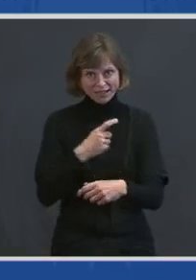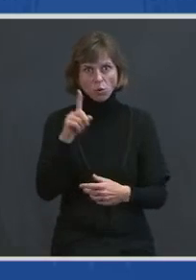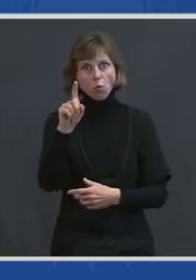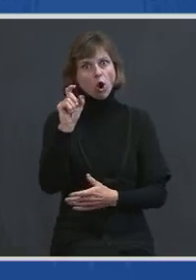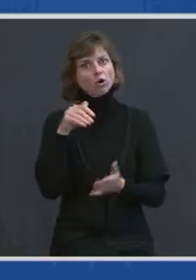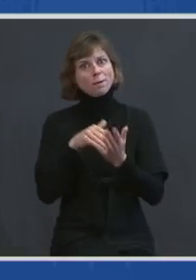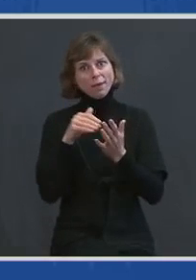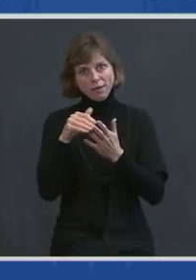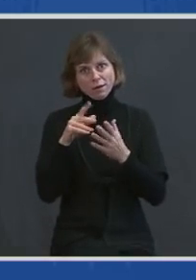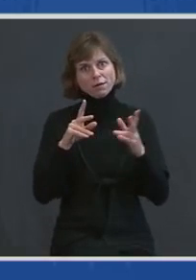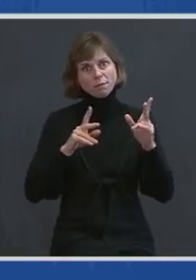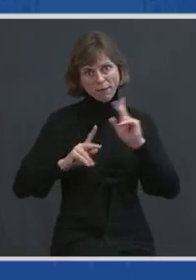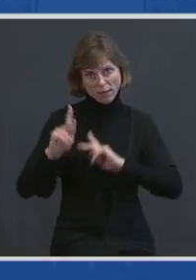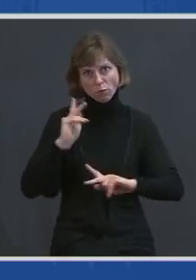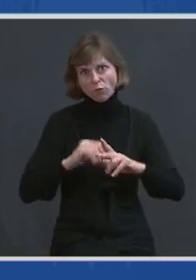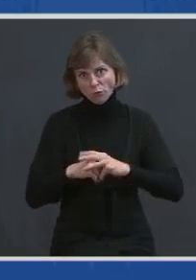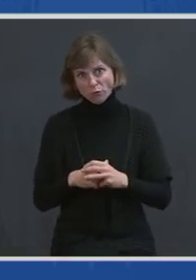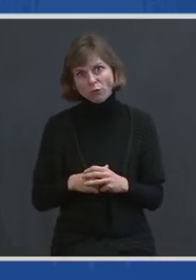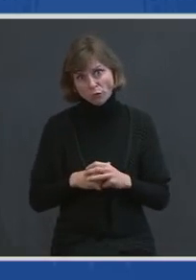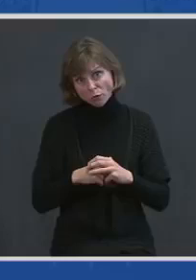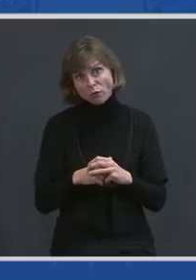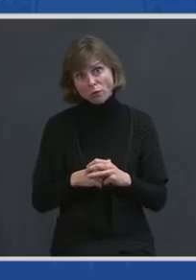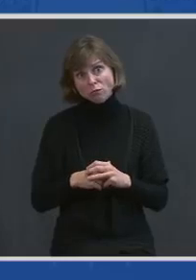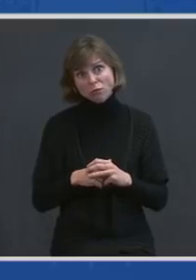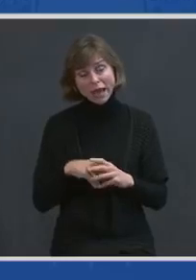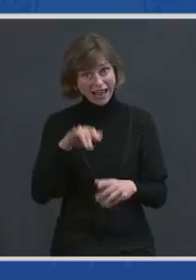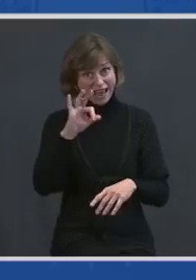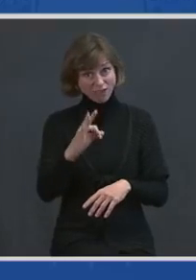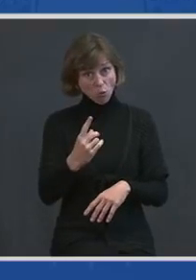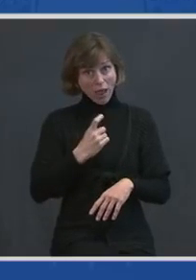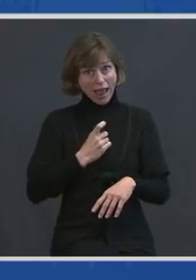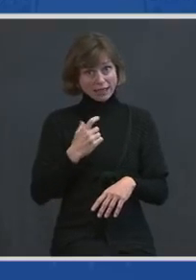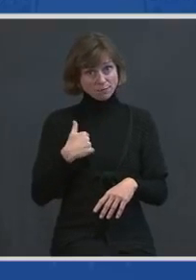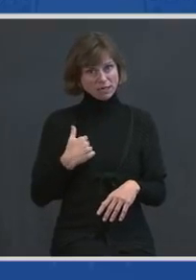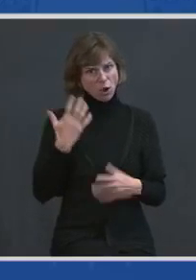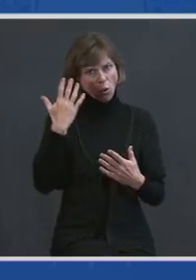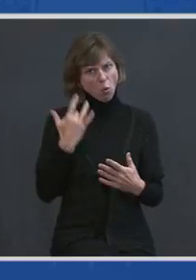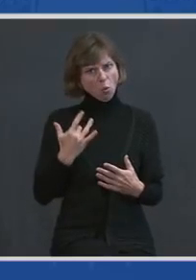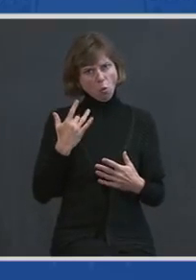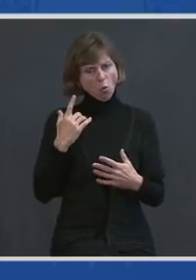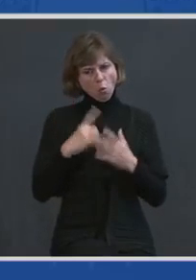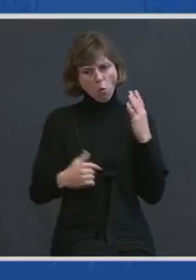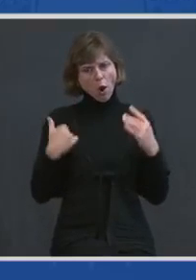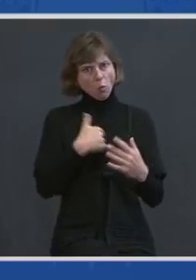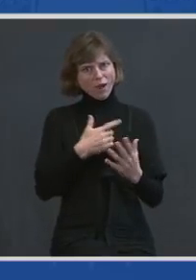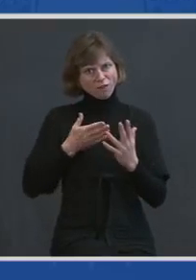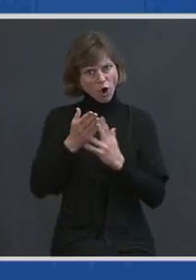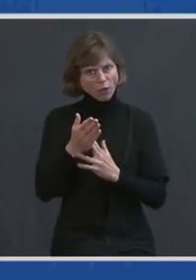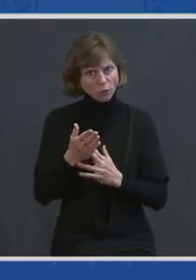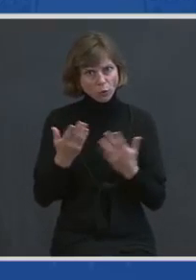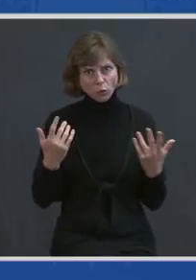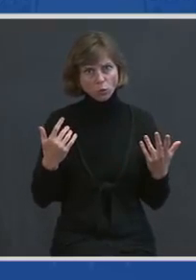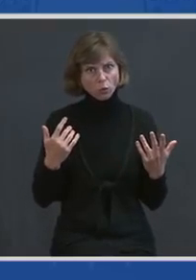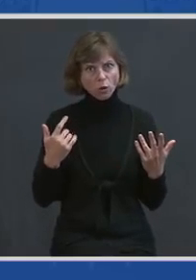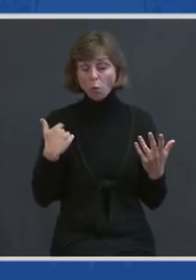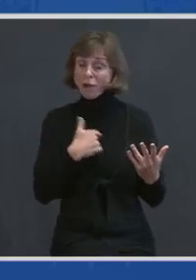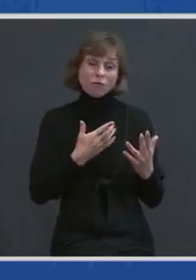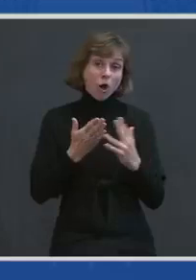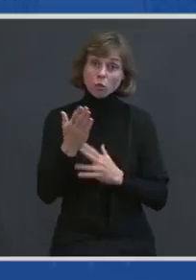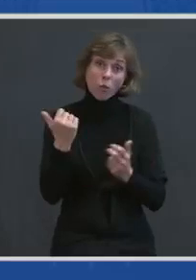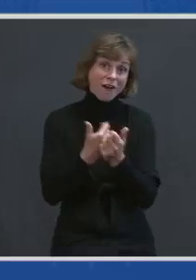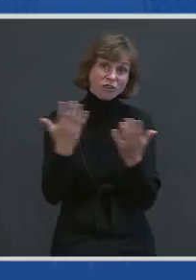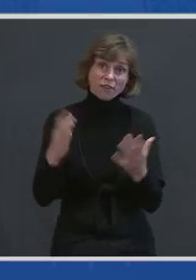right? And so, you know, if you ask me what our families have gone through, they have gone through everything. You know,